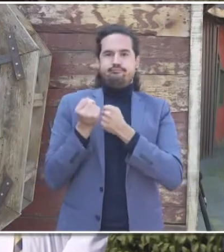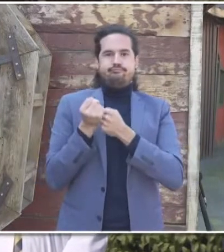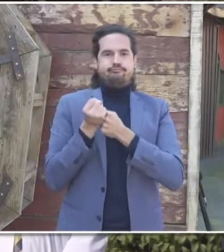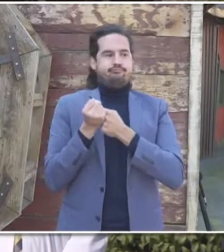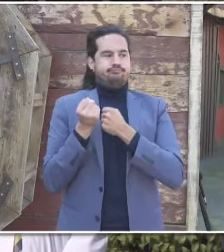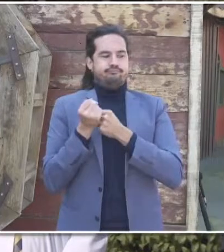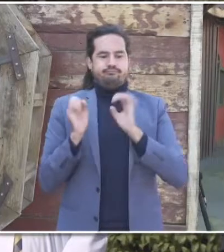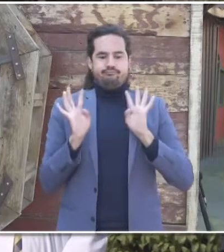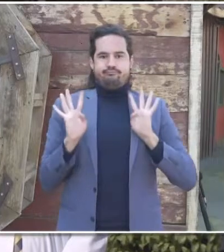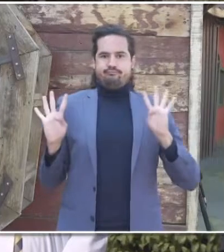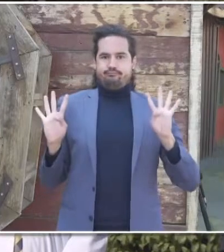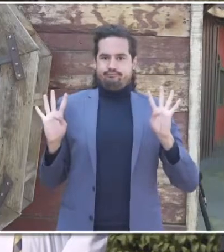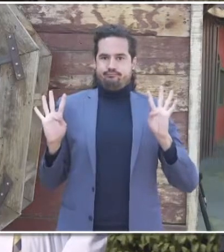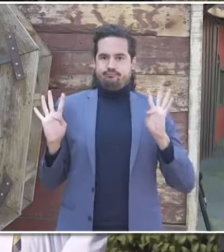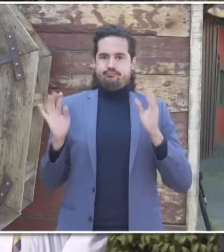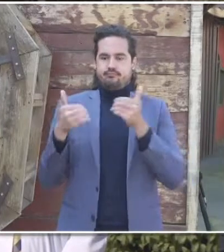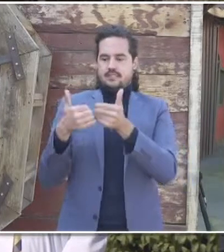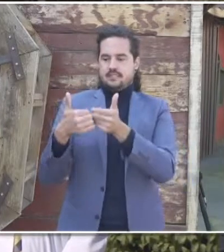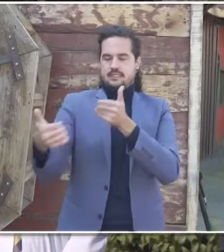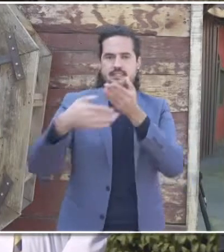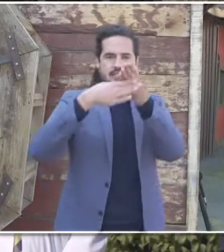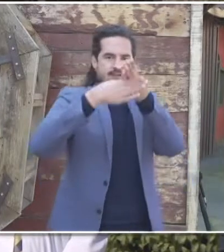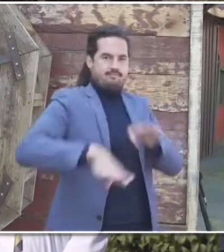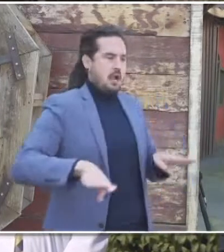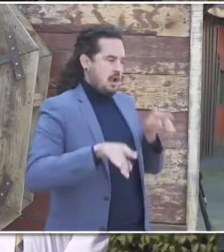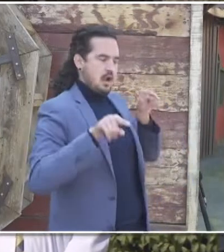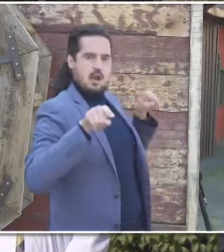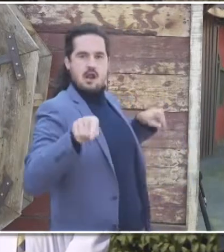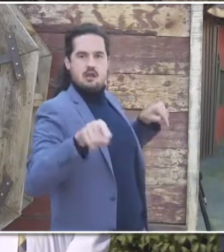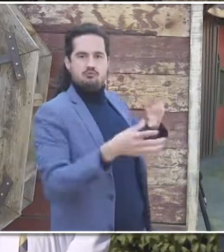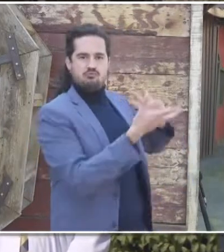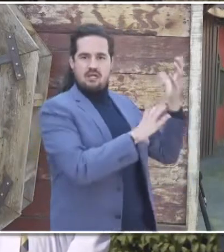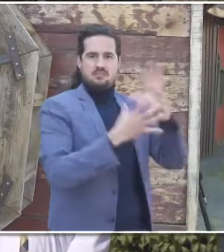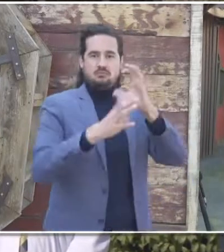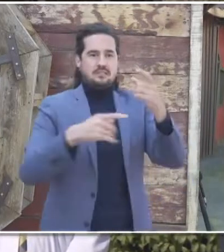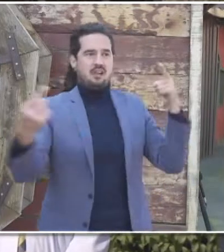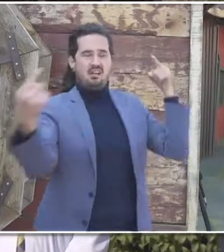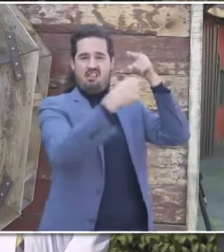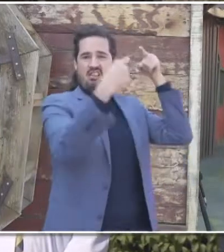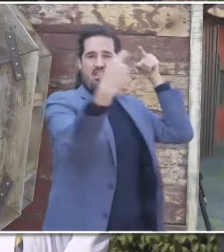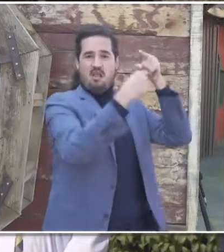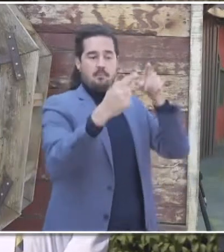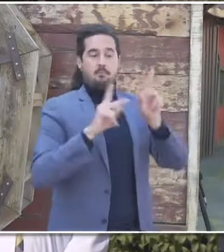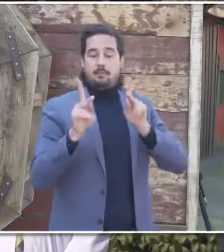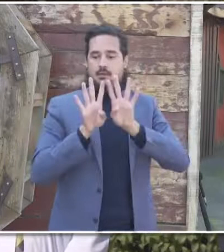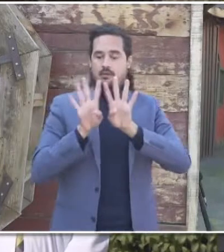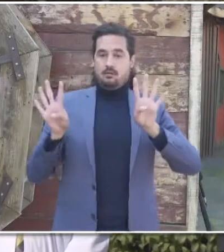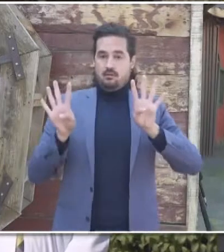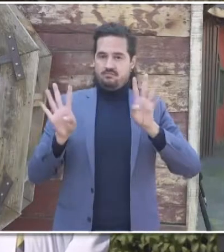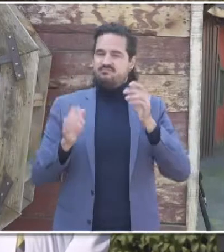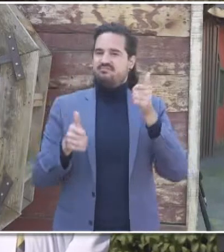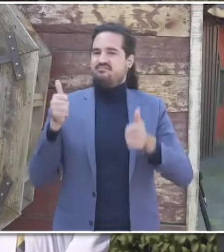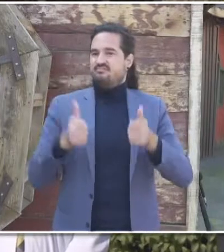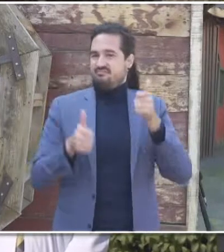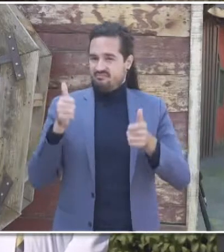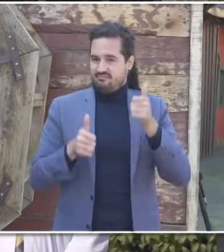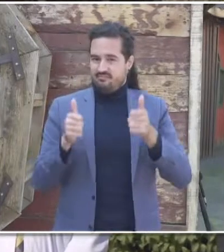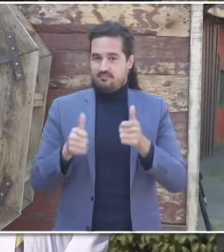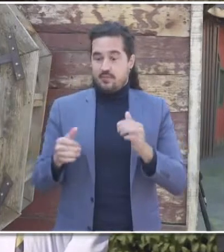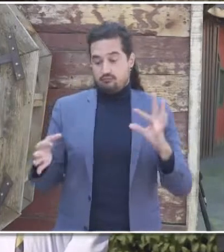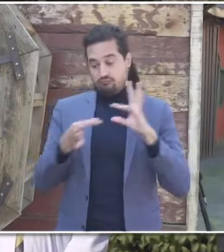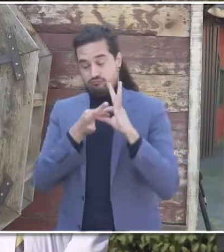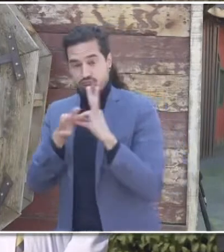one another and point fingers at one another. And unfortunately, we've seen far too much of that in terms of the pandemic and